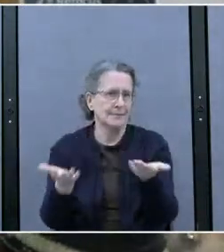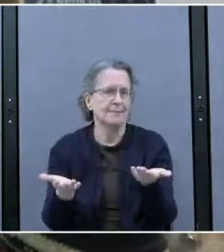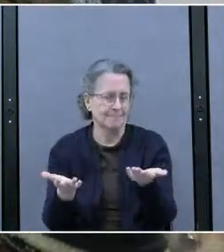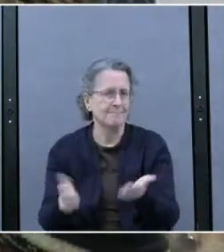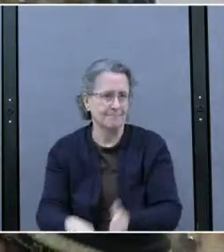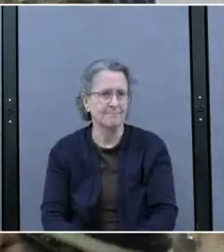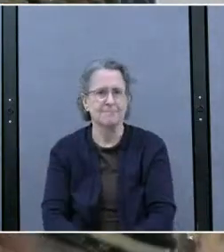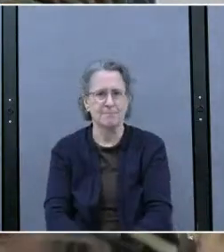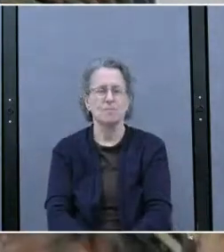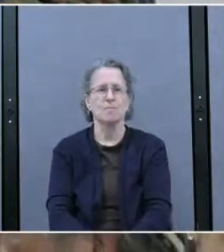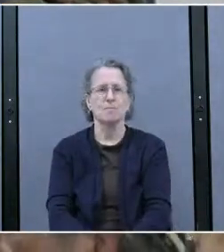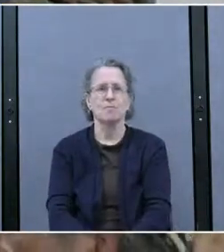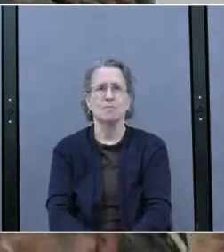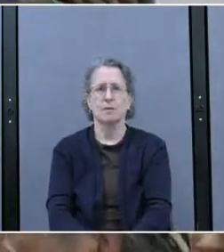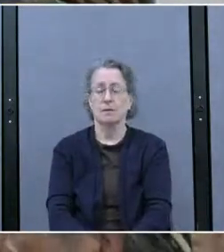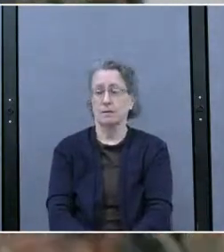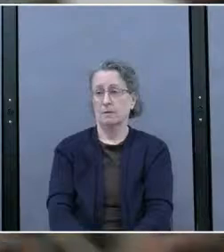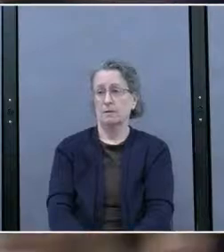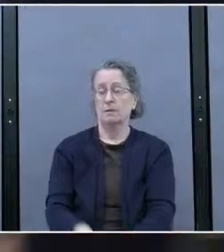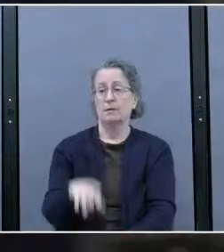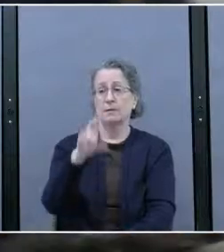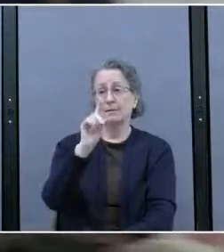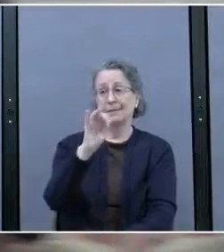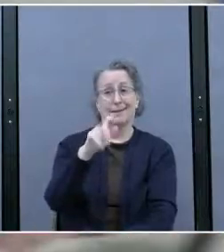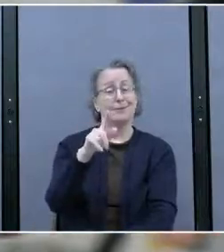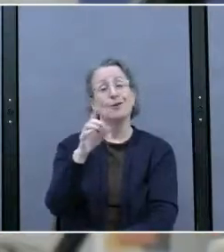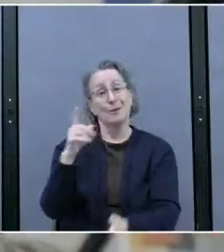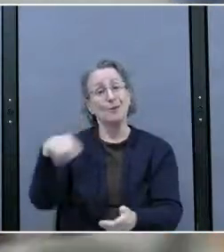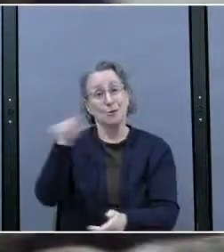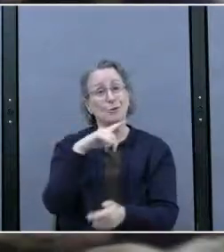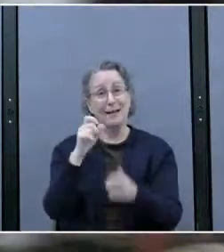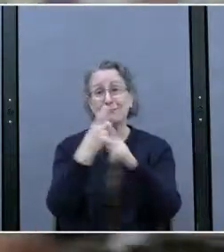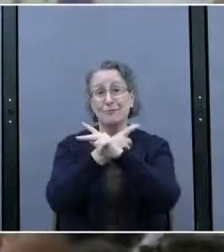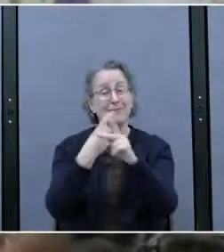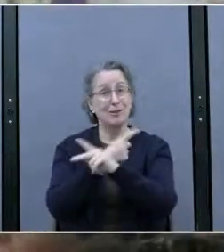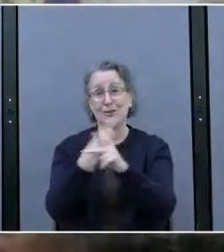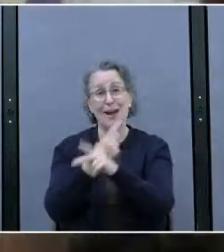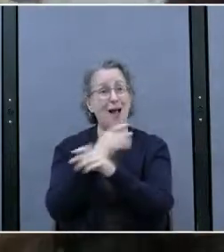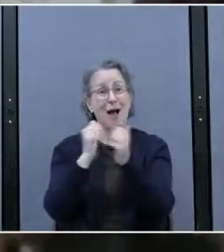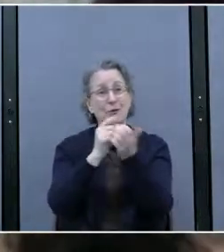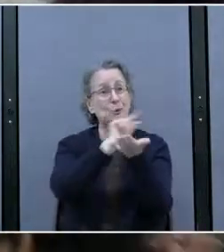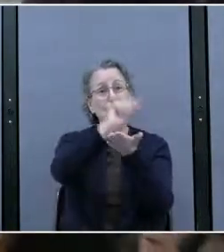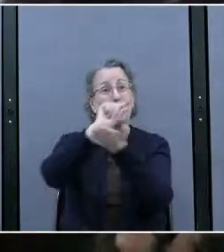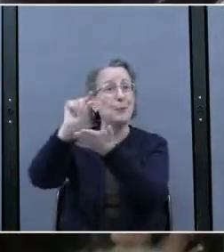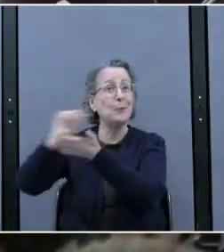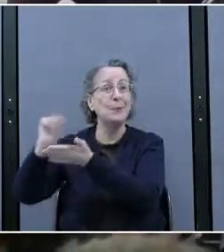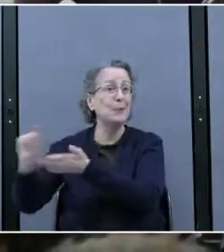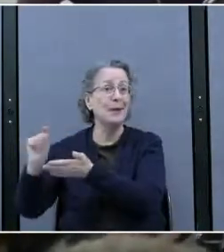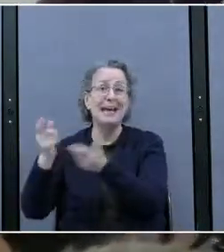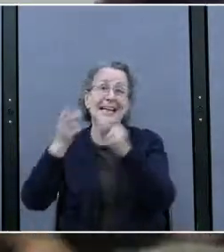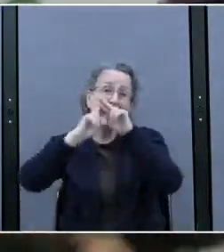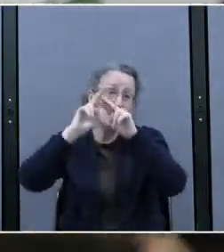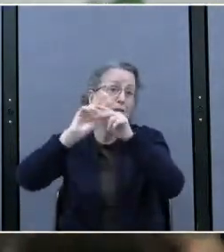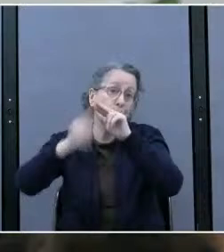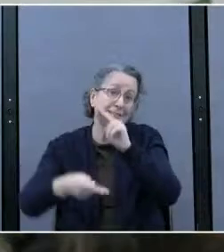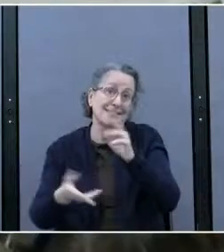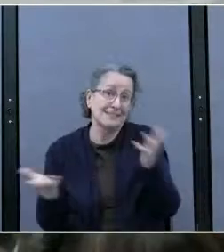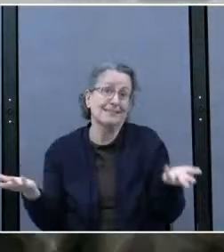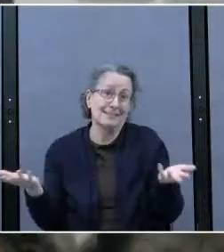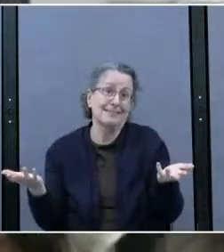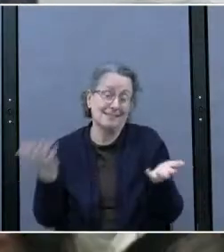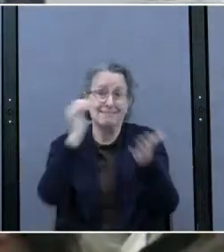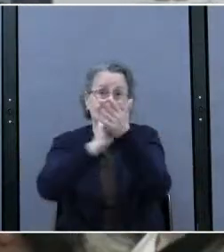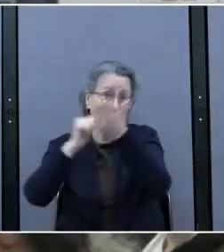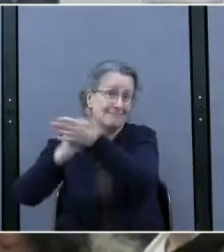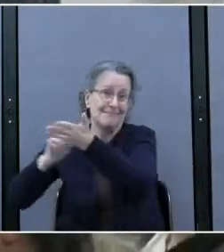Yeah. Well, I guess you'd need to figure it out as a body. Well, I guess my question is, what is the process? Is